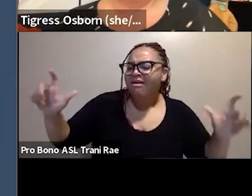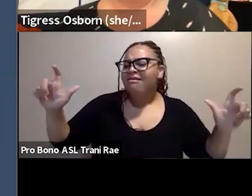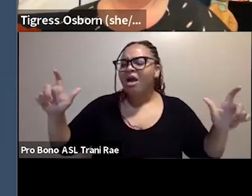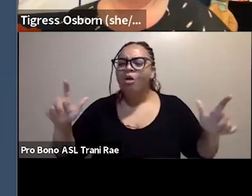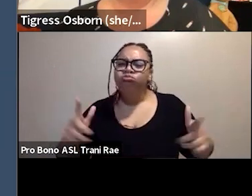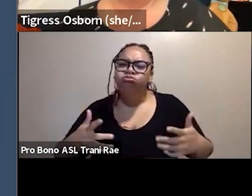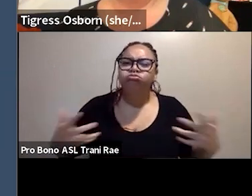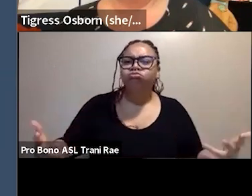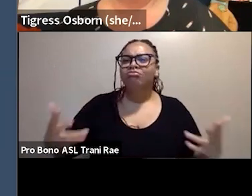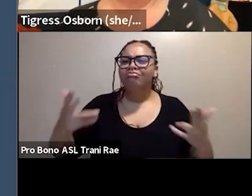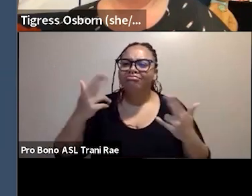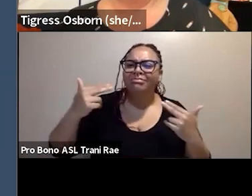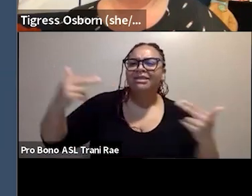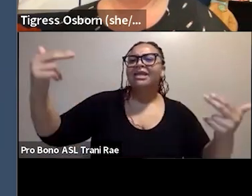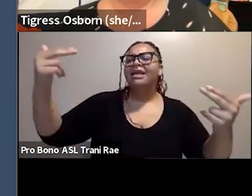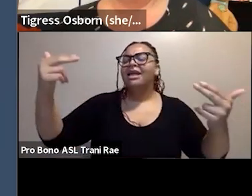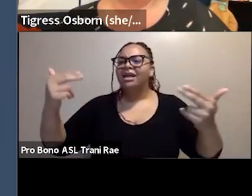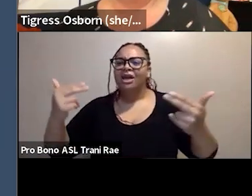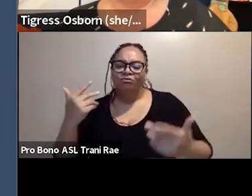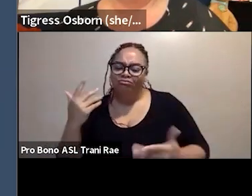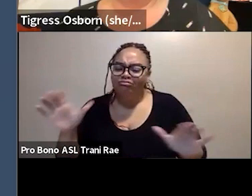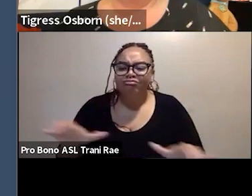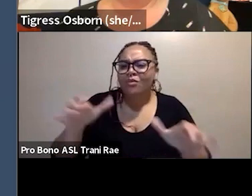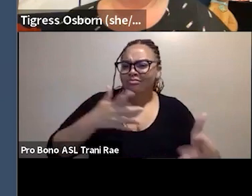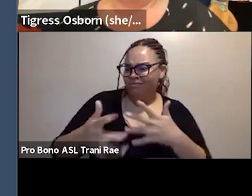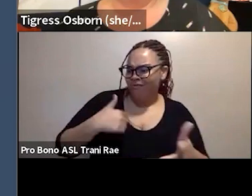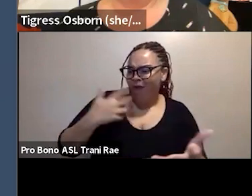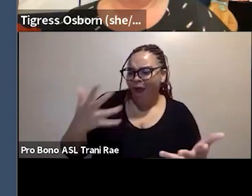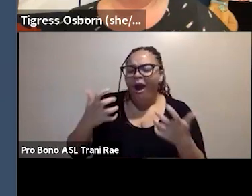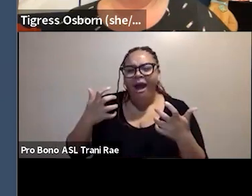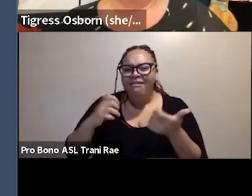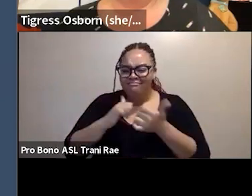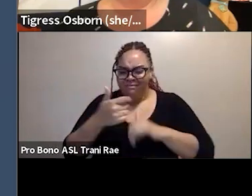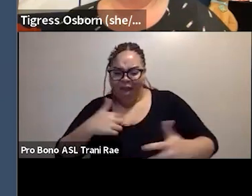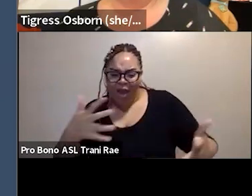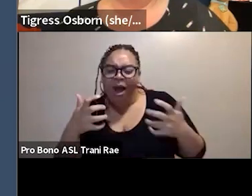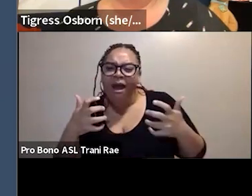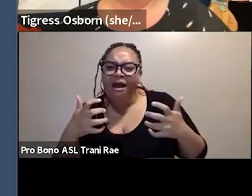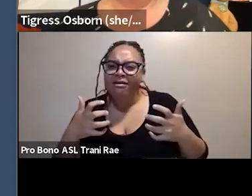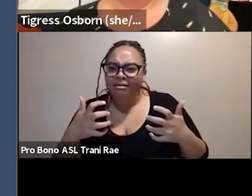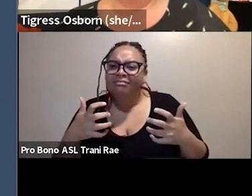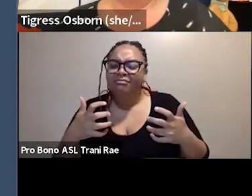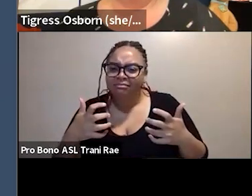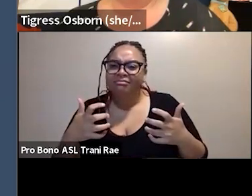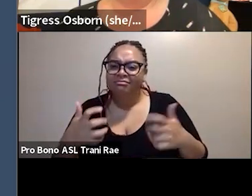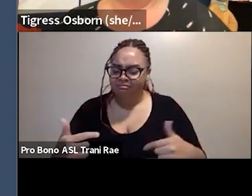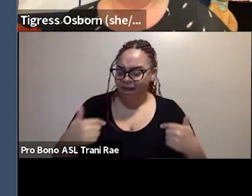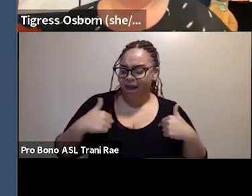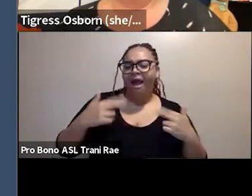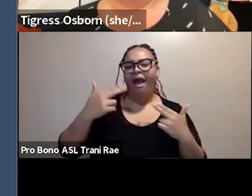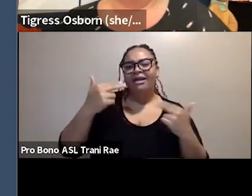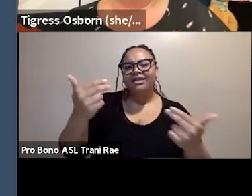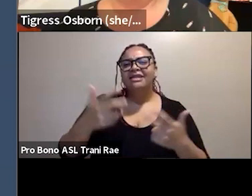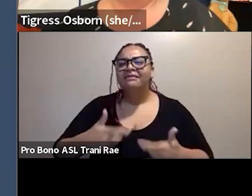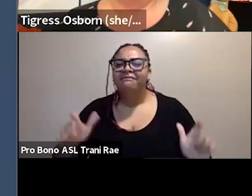base after batting over heads and hands and heaps of scrambling fans. I sing the fat self